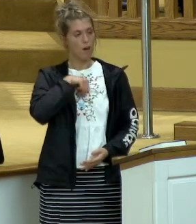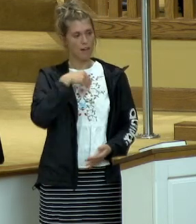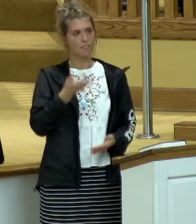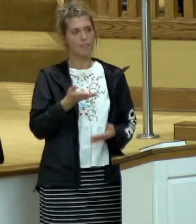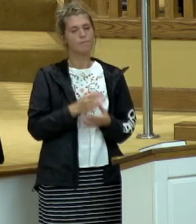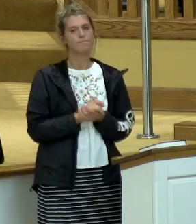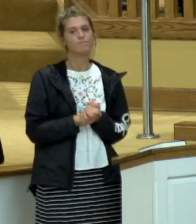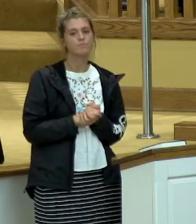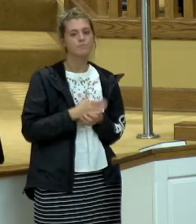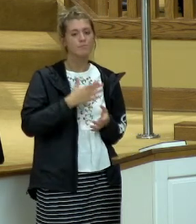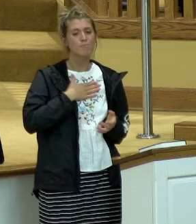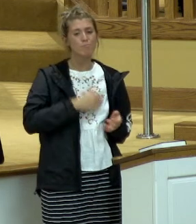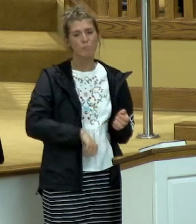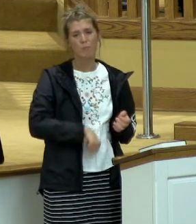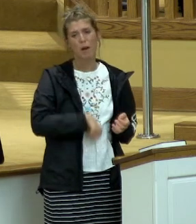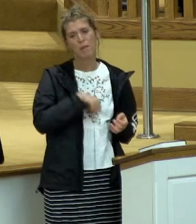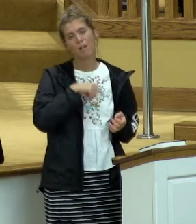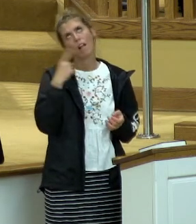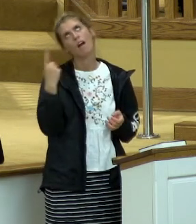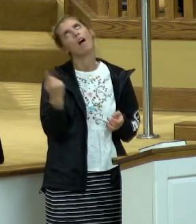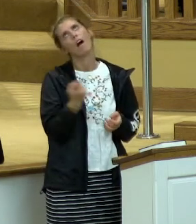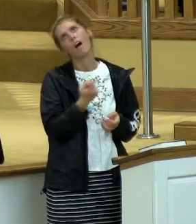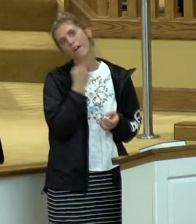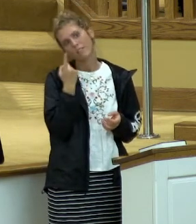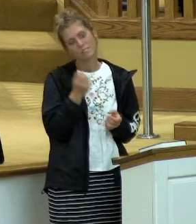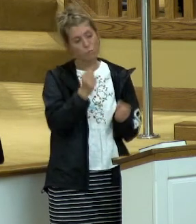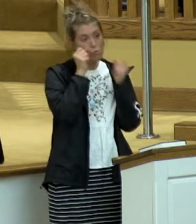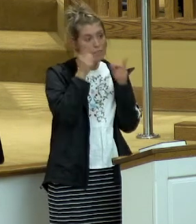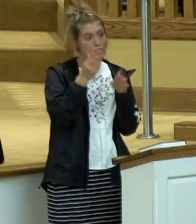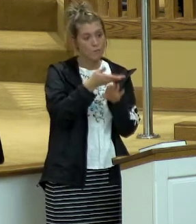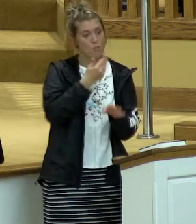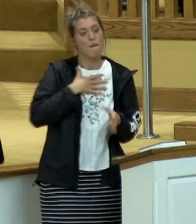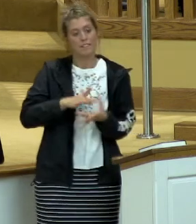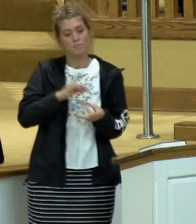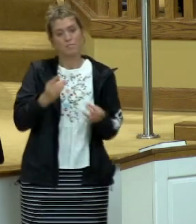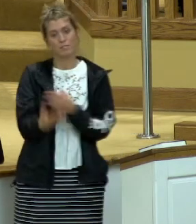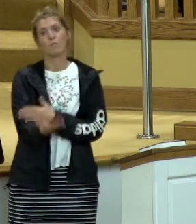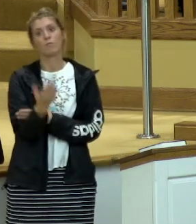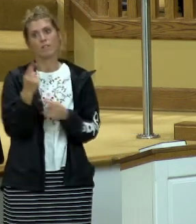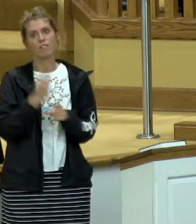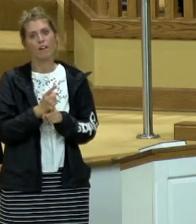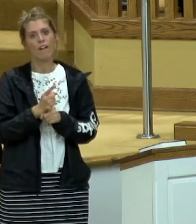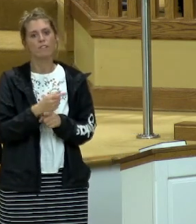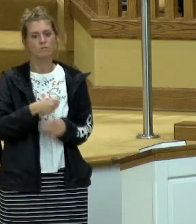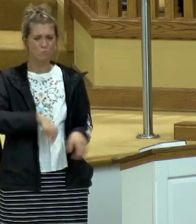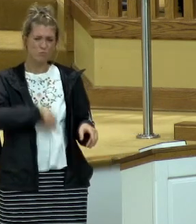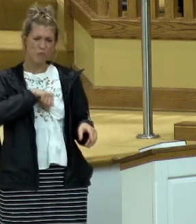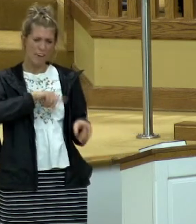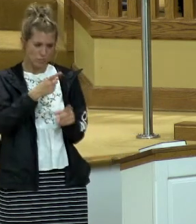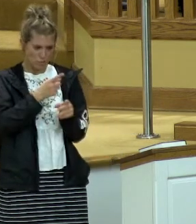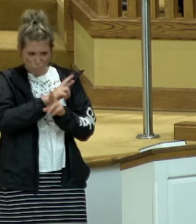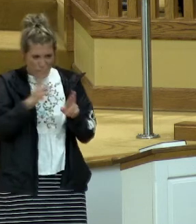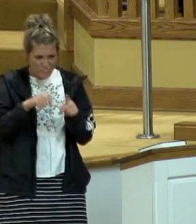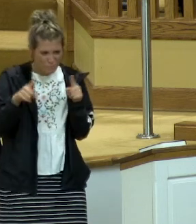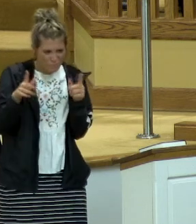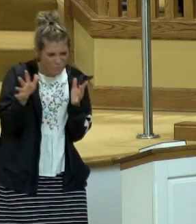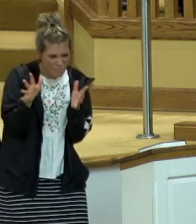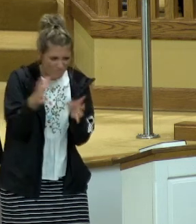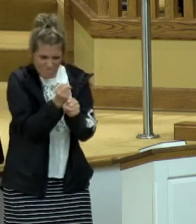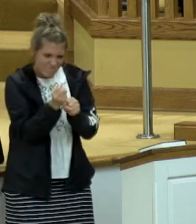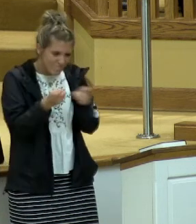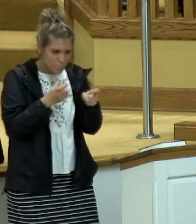Pride. Man, my pride gets up all the time. It wakes up before my spirit wakes up every morning, it feels like. Pride just ready to take the